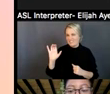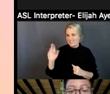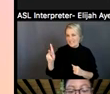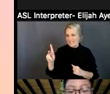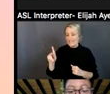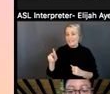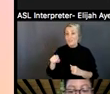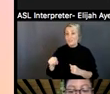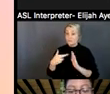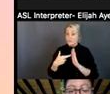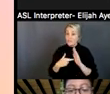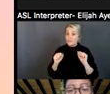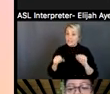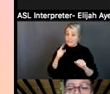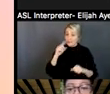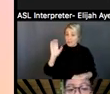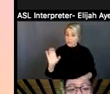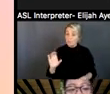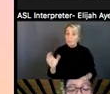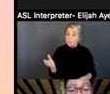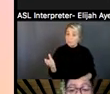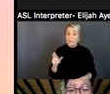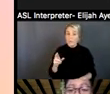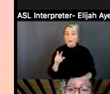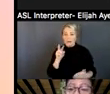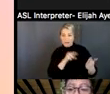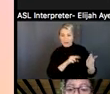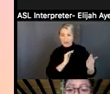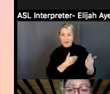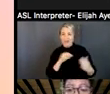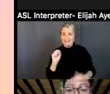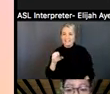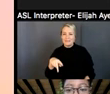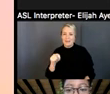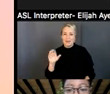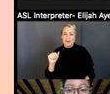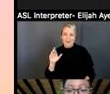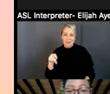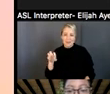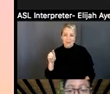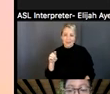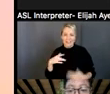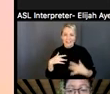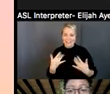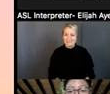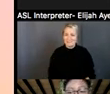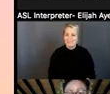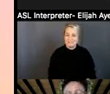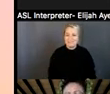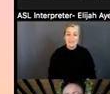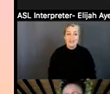directly register for the Zoom, or you can find it on our September Care Pod events page. In this practice